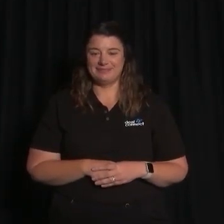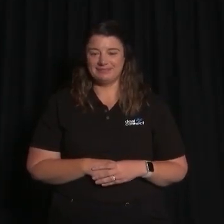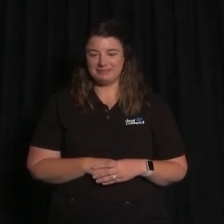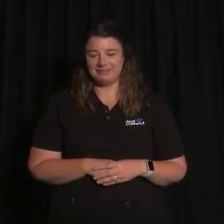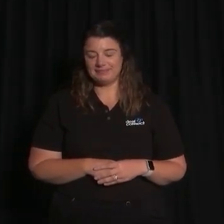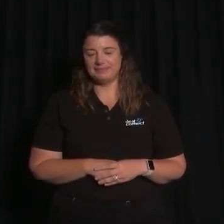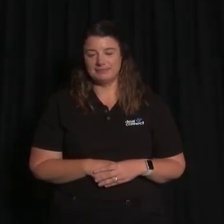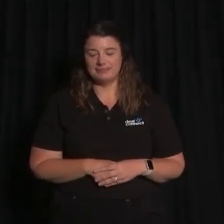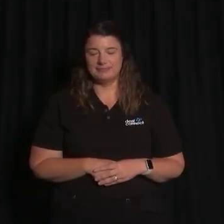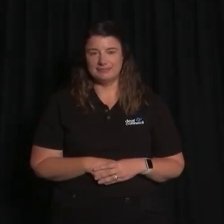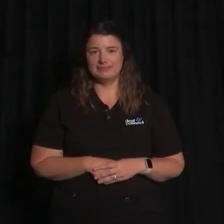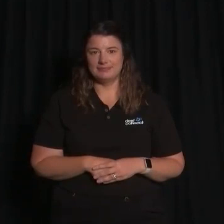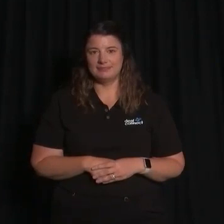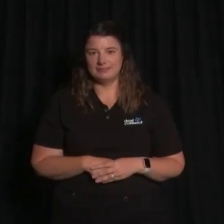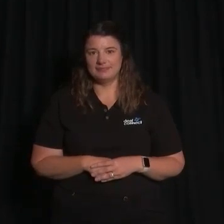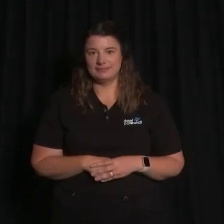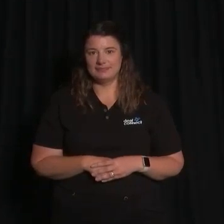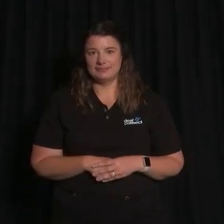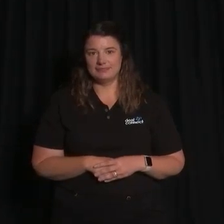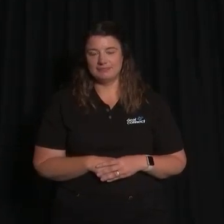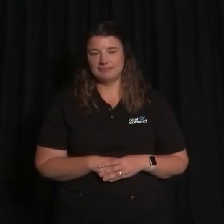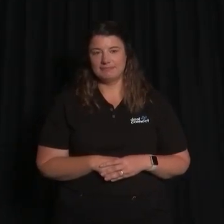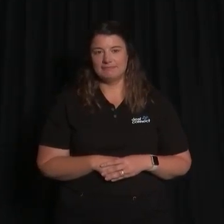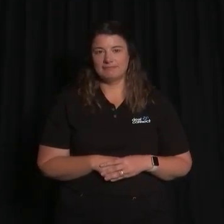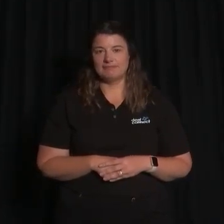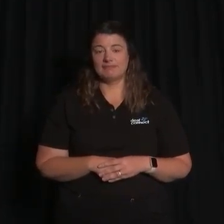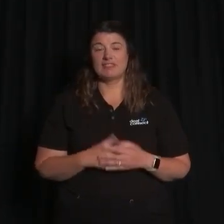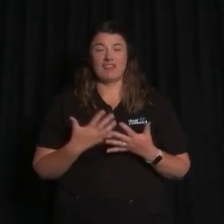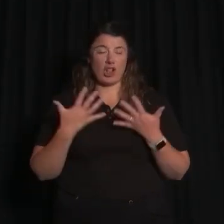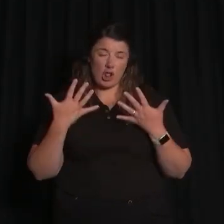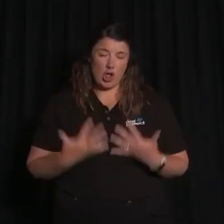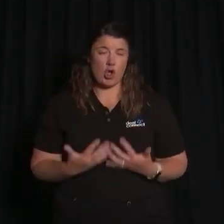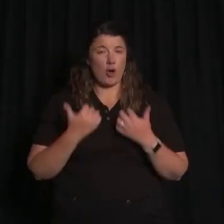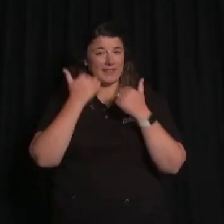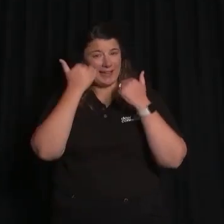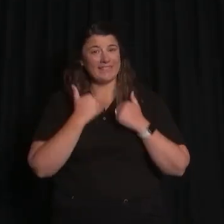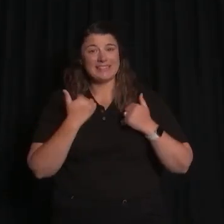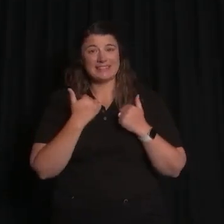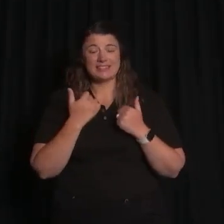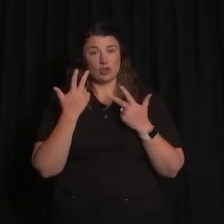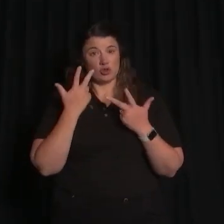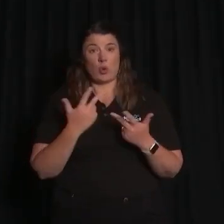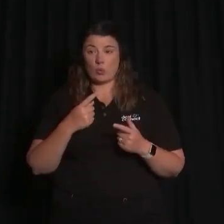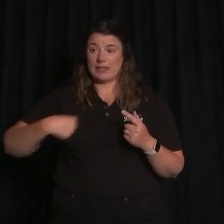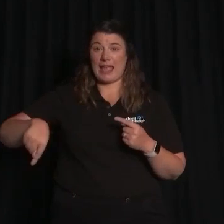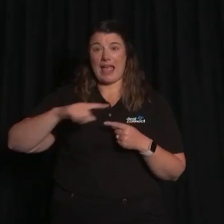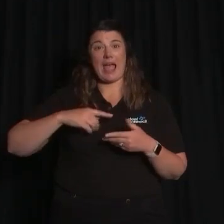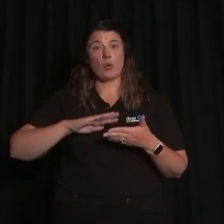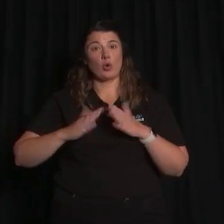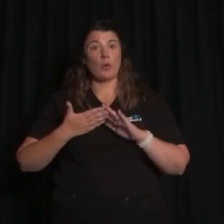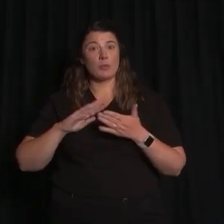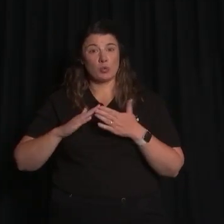There is a very large and a very compelling body of evidence that tells us our communities experience